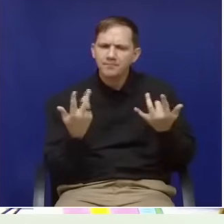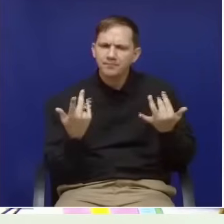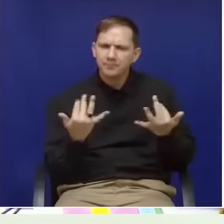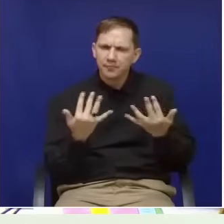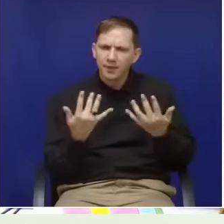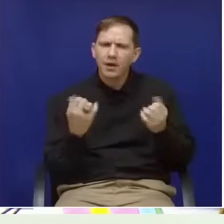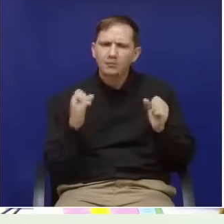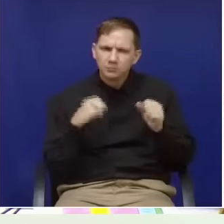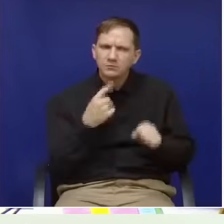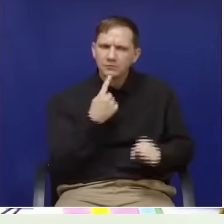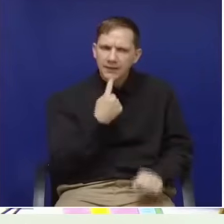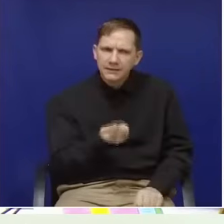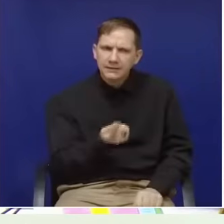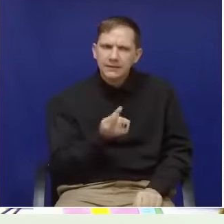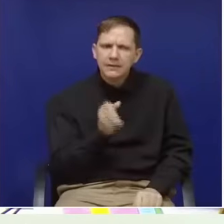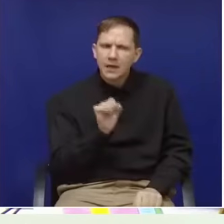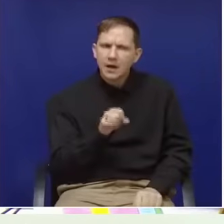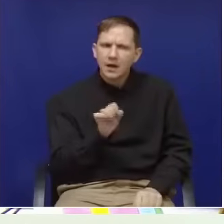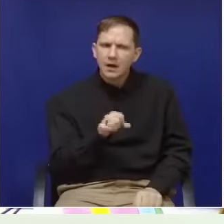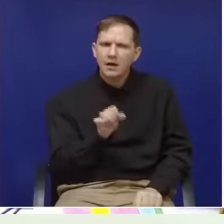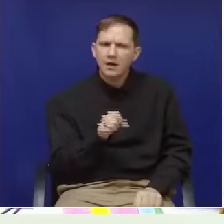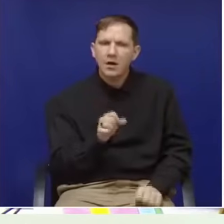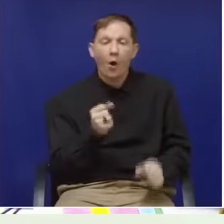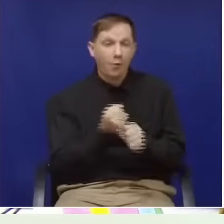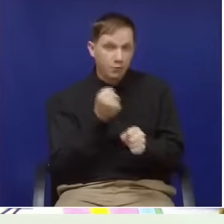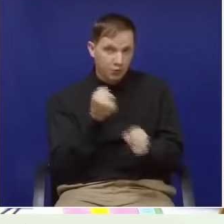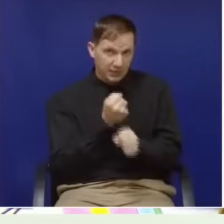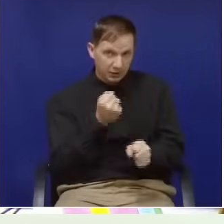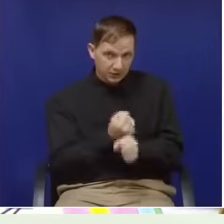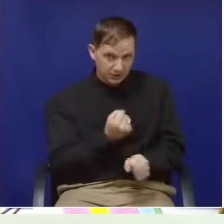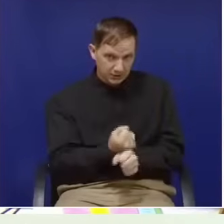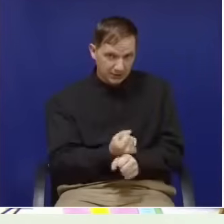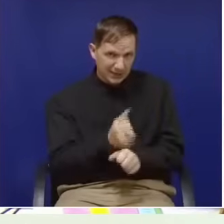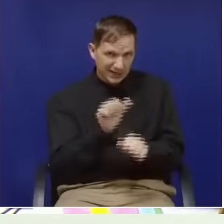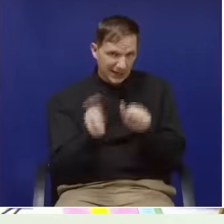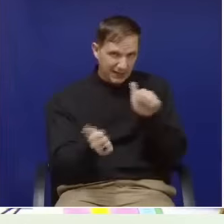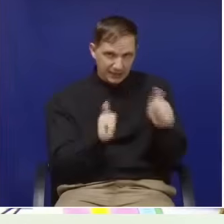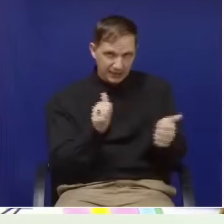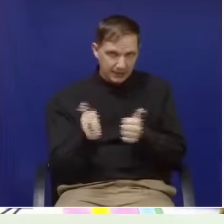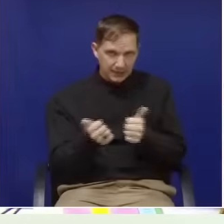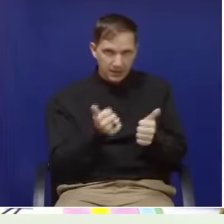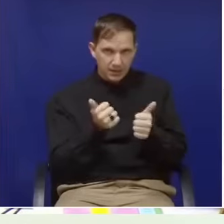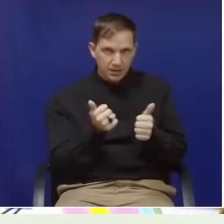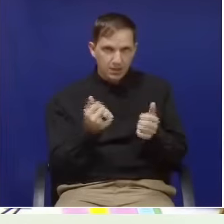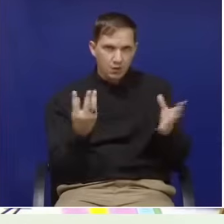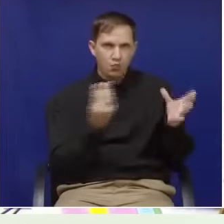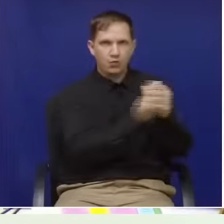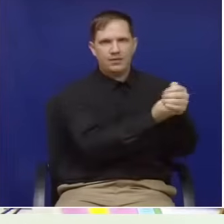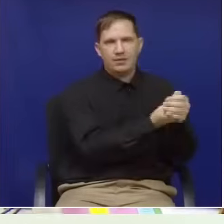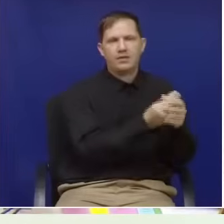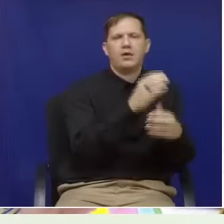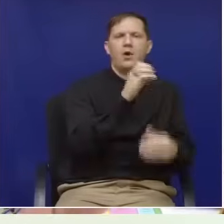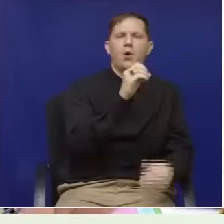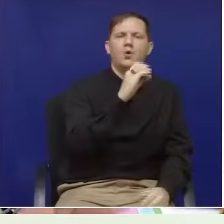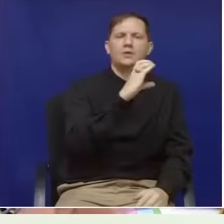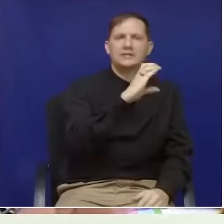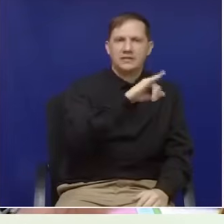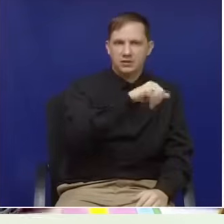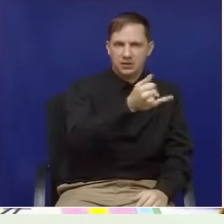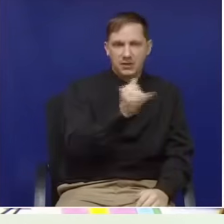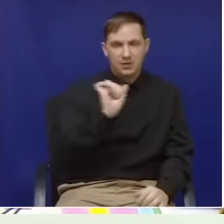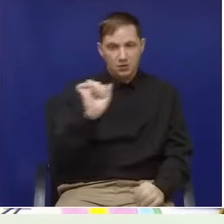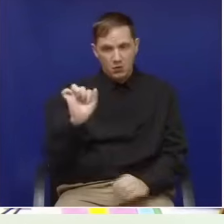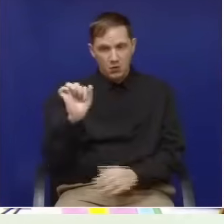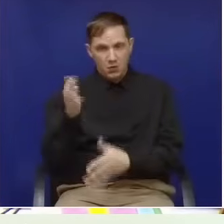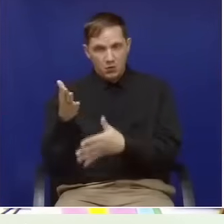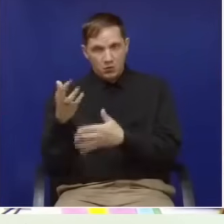admission that actually the operations and everything else is with the OCJ. You're just dealing with the